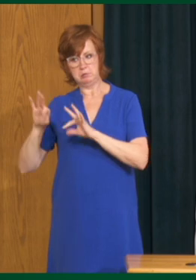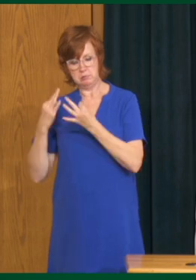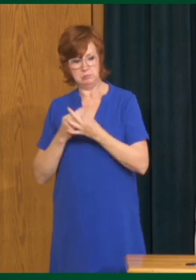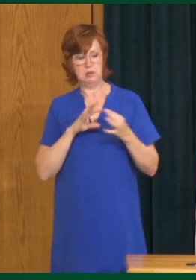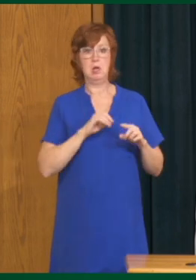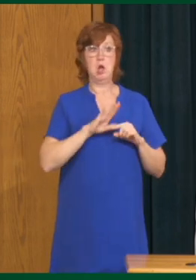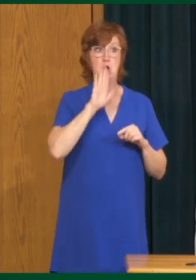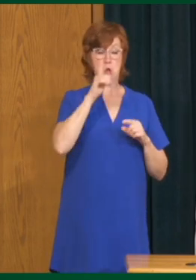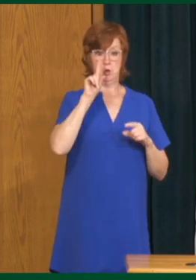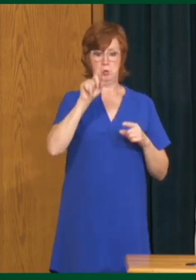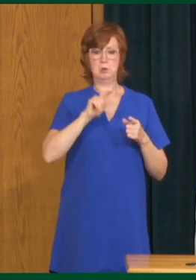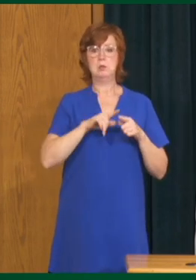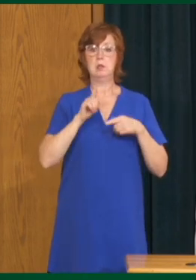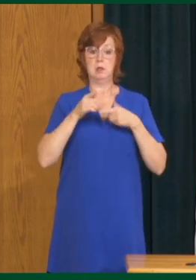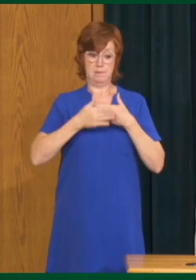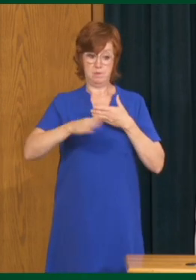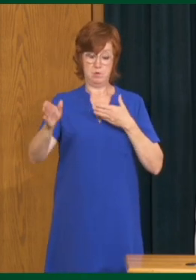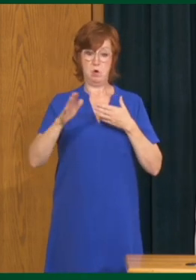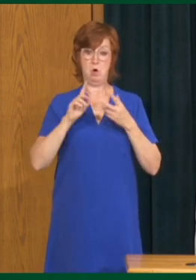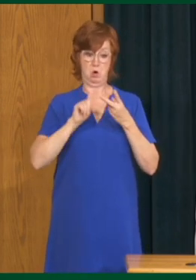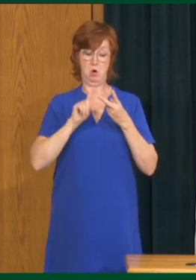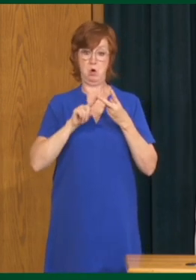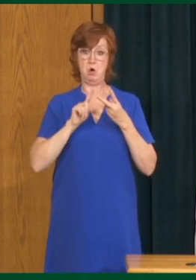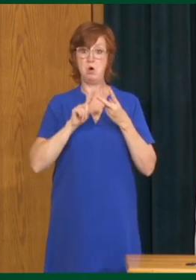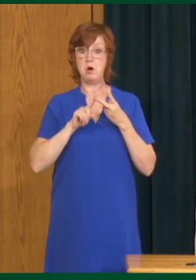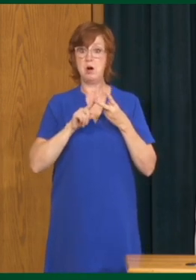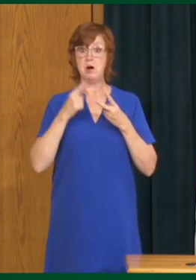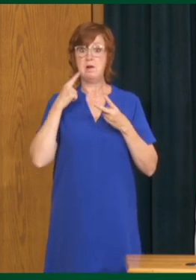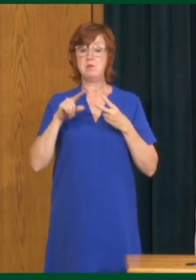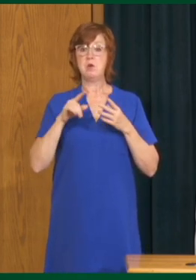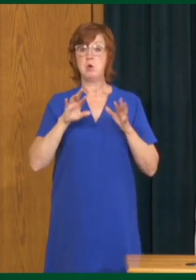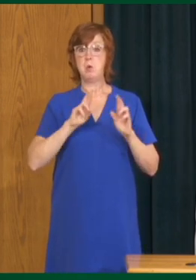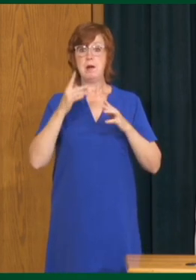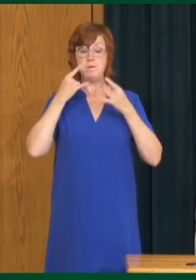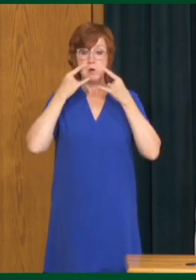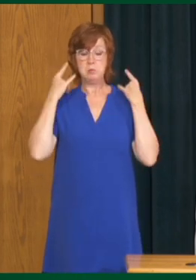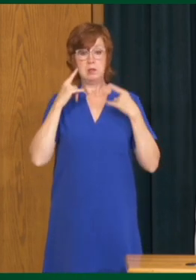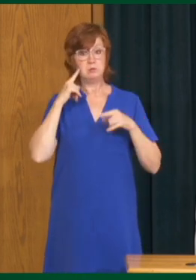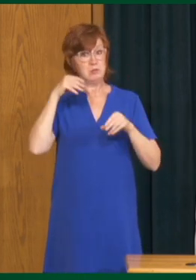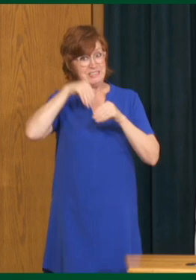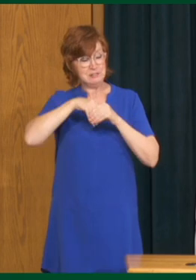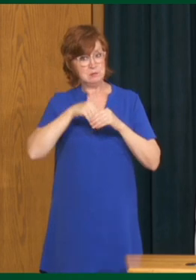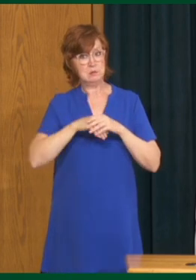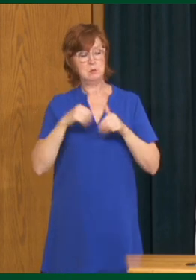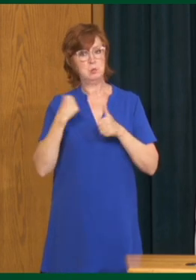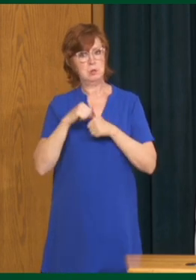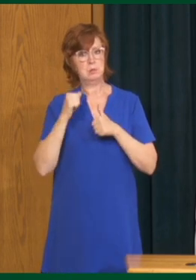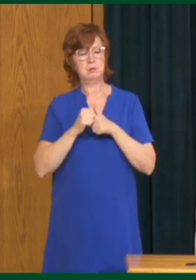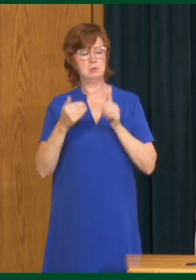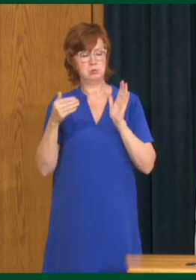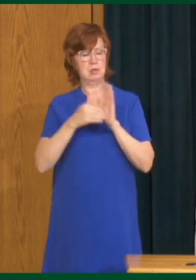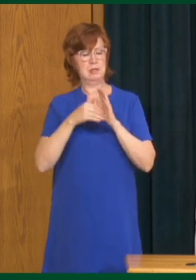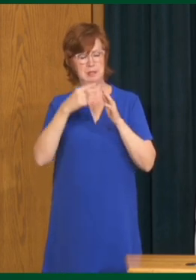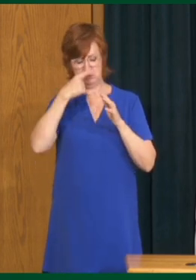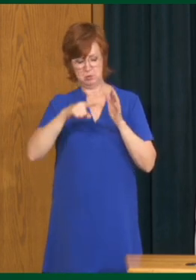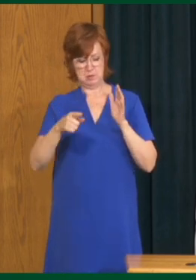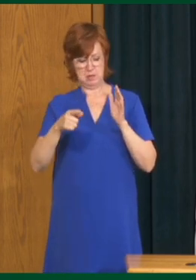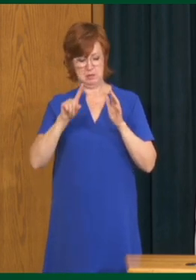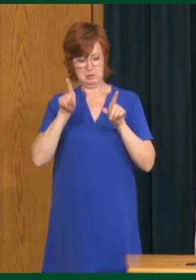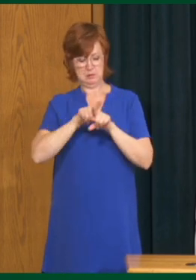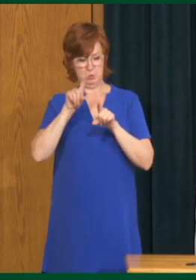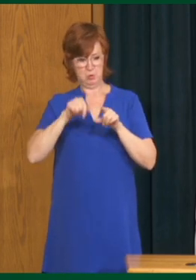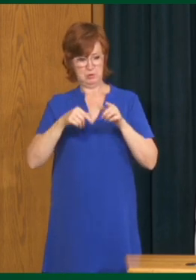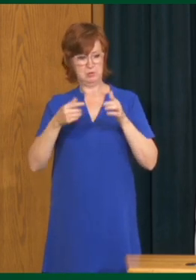indoor gatherings and mask use. So I'm afraid I just remember that question before. I just want to clarify this. Could you just repeat that again?